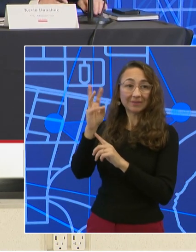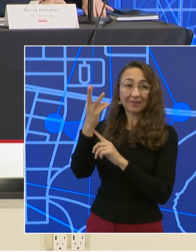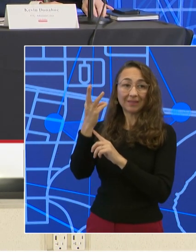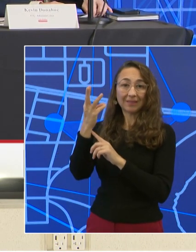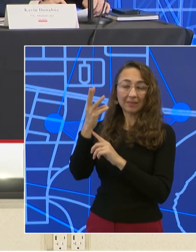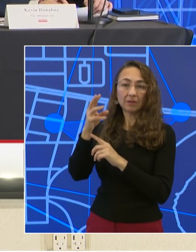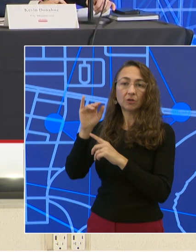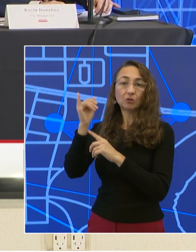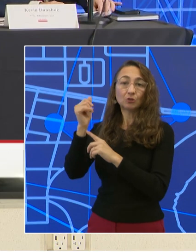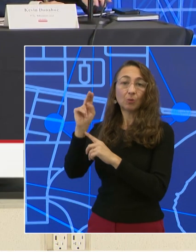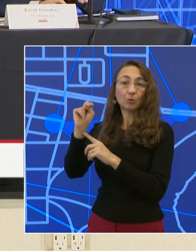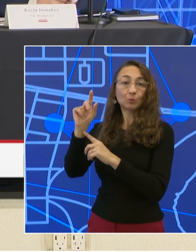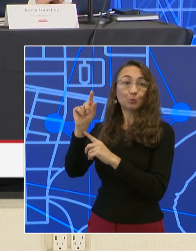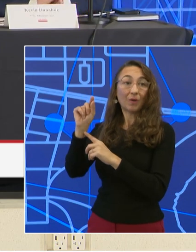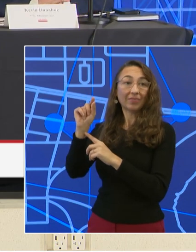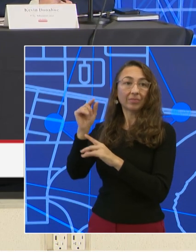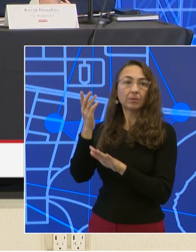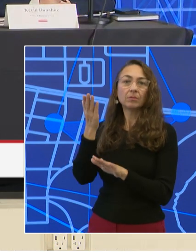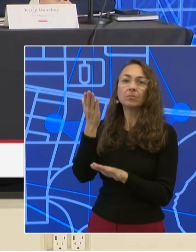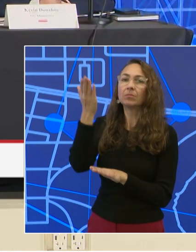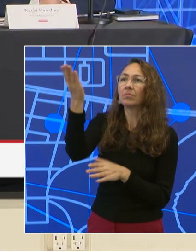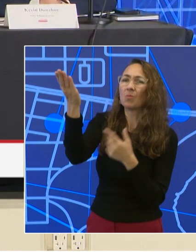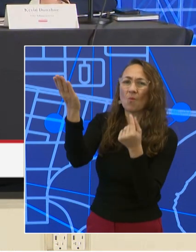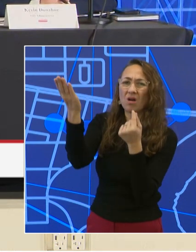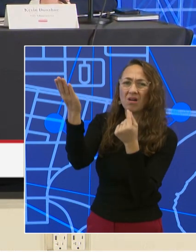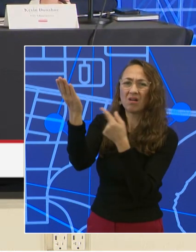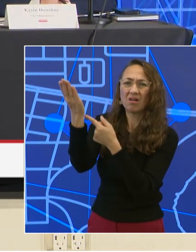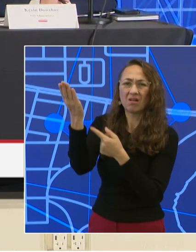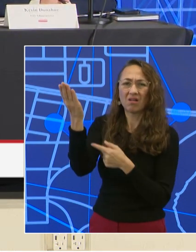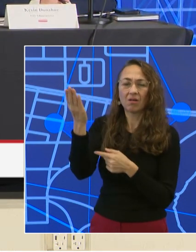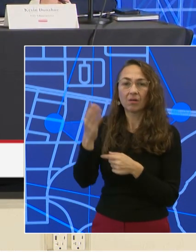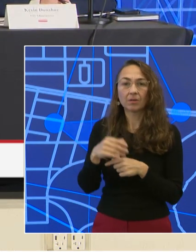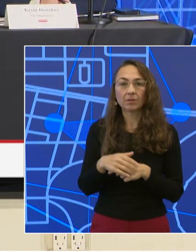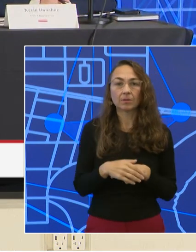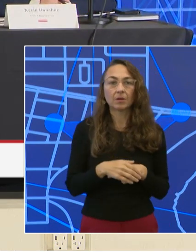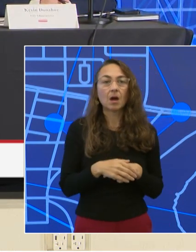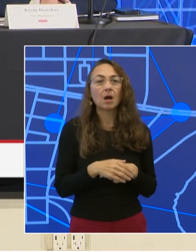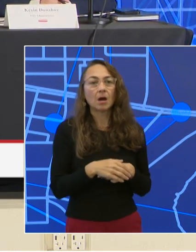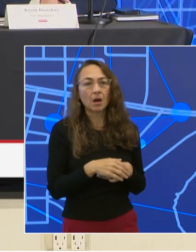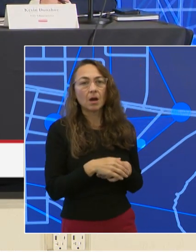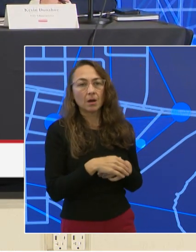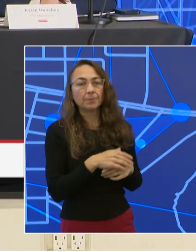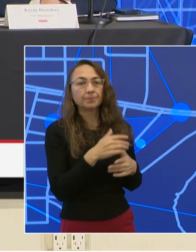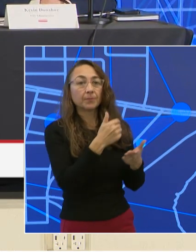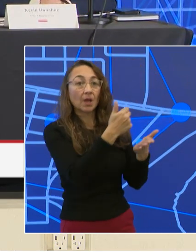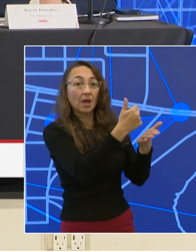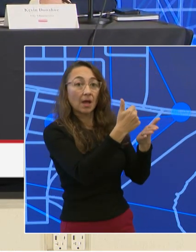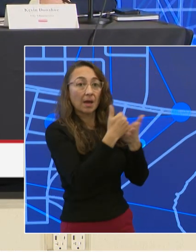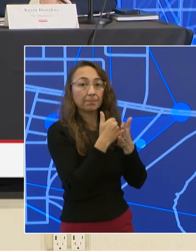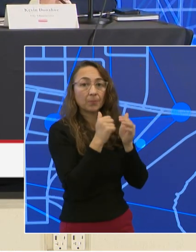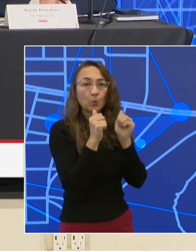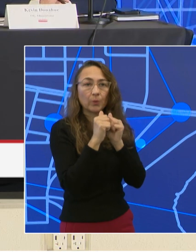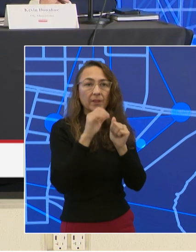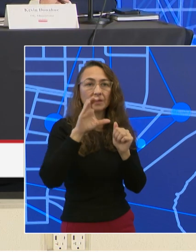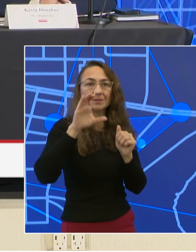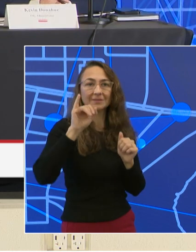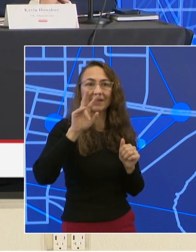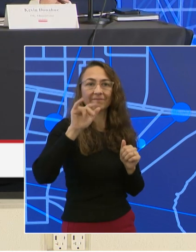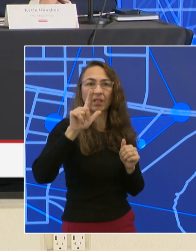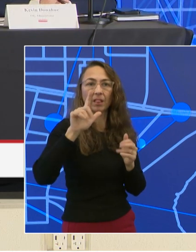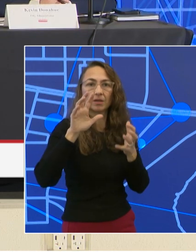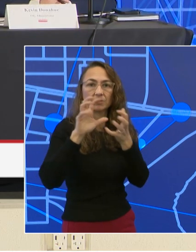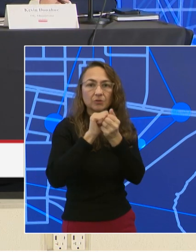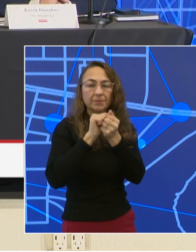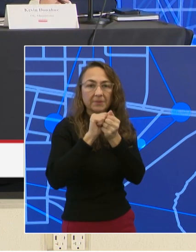For MP to assist with civil disturbance units. Is there a number attached? 50 to